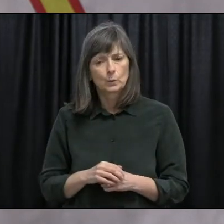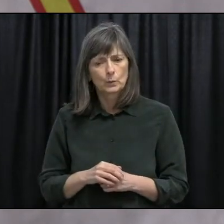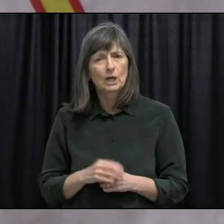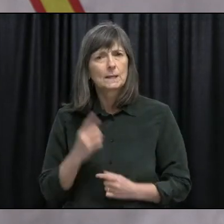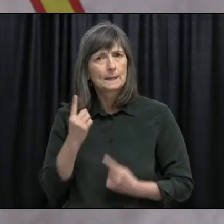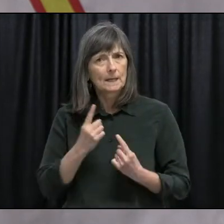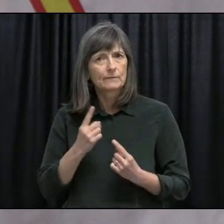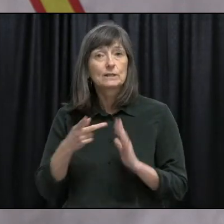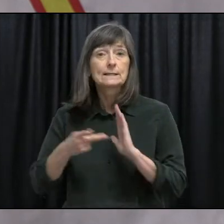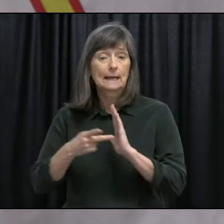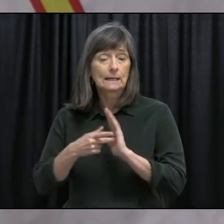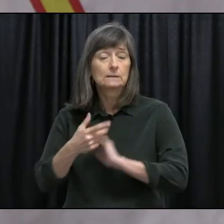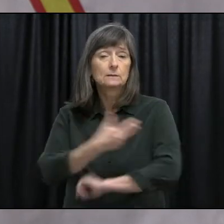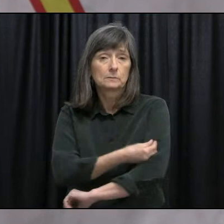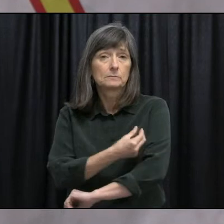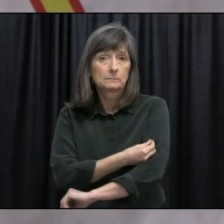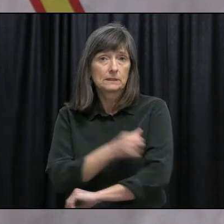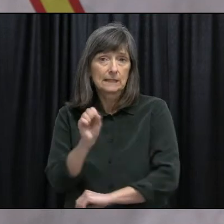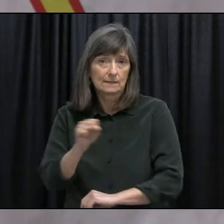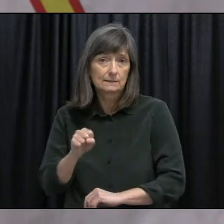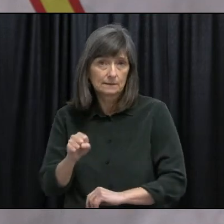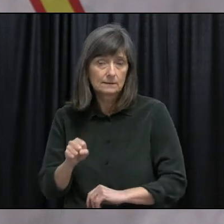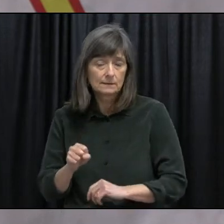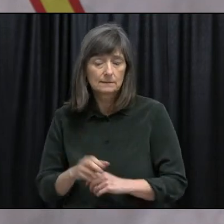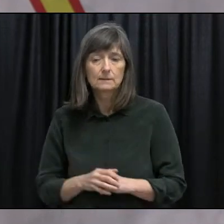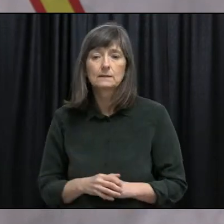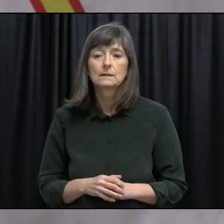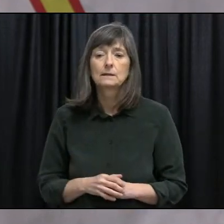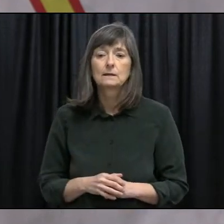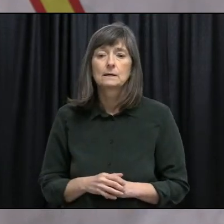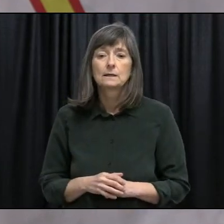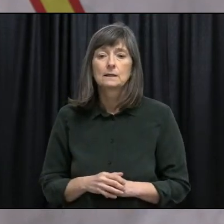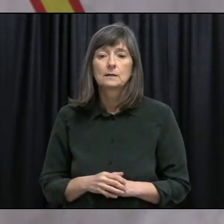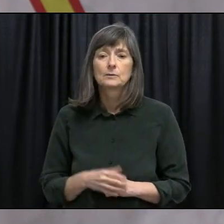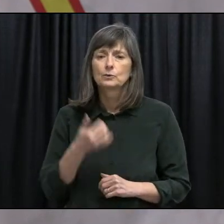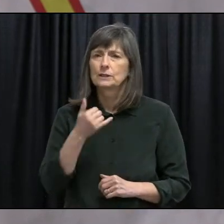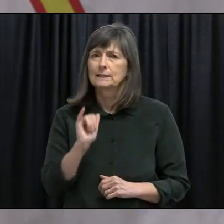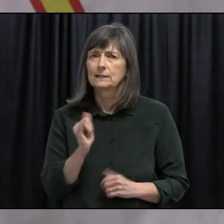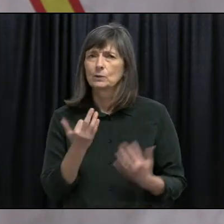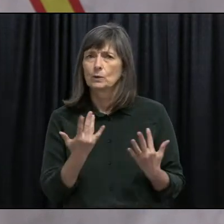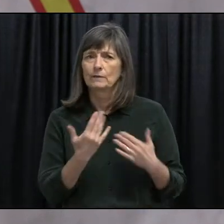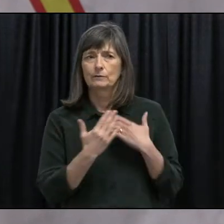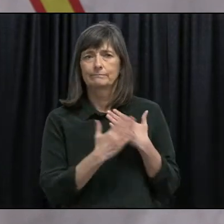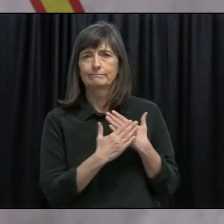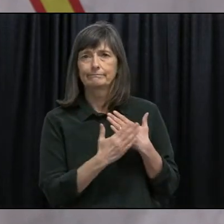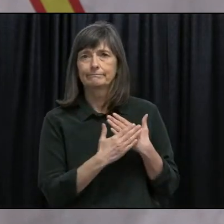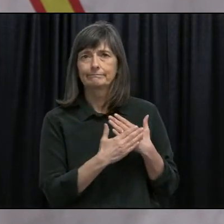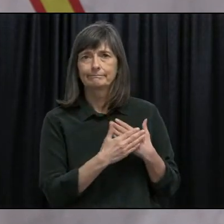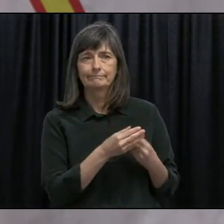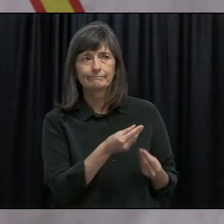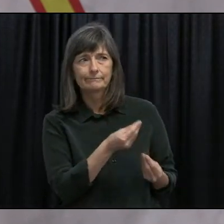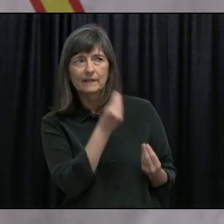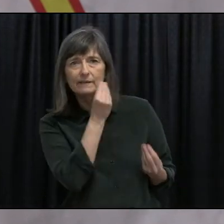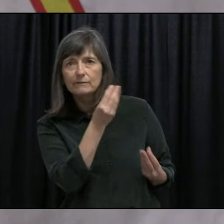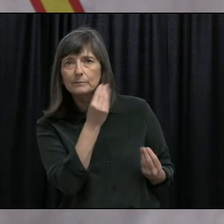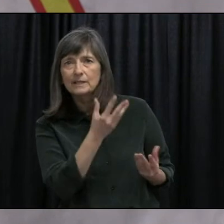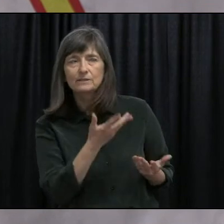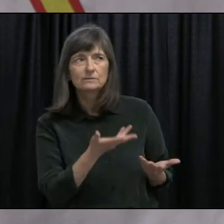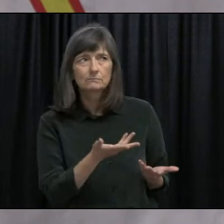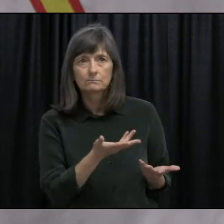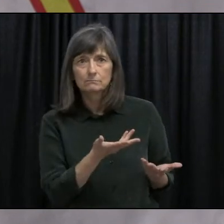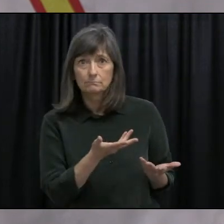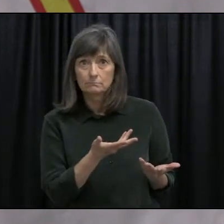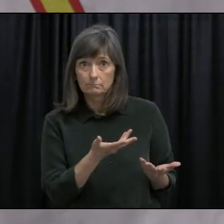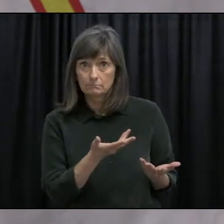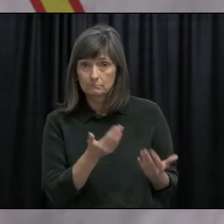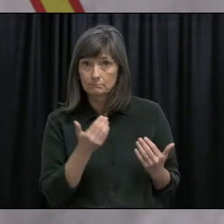for second doses. We still are awaiting, advice with regard to whether or not